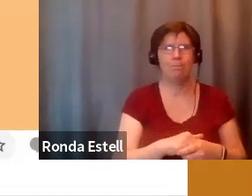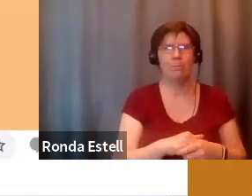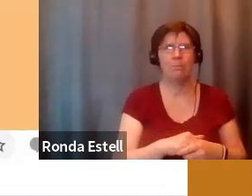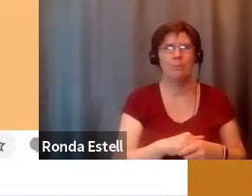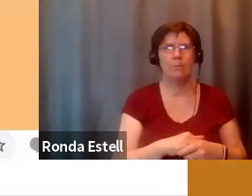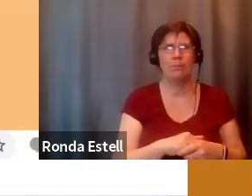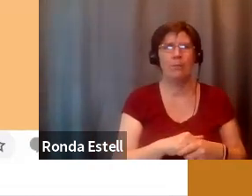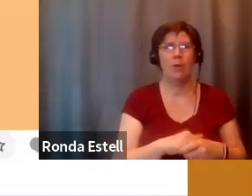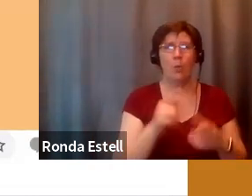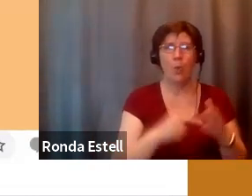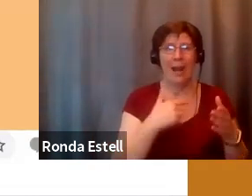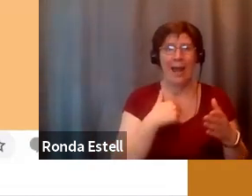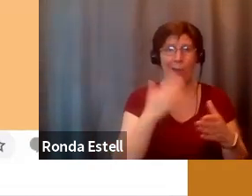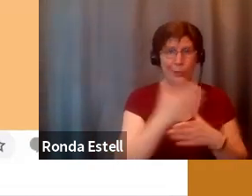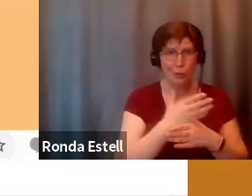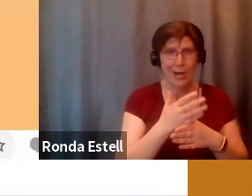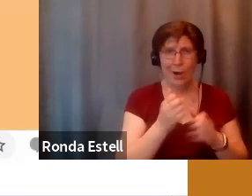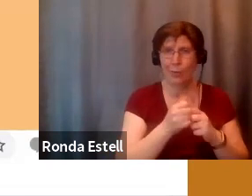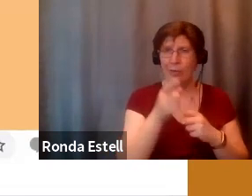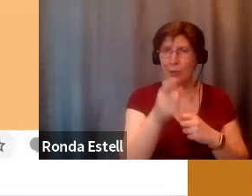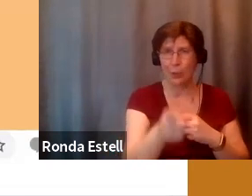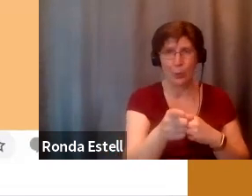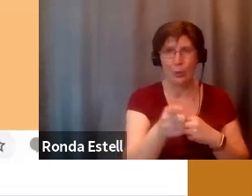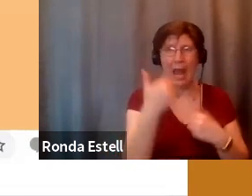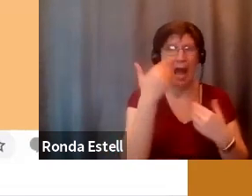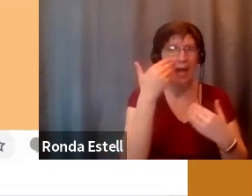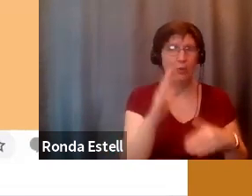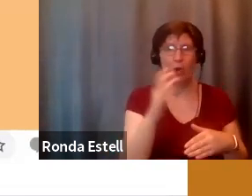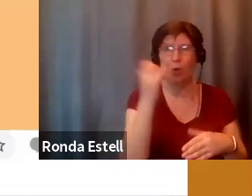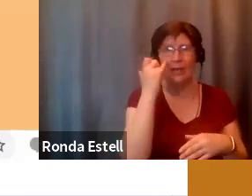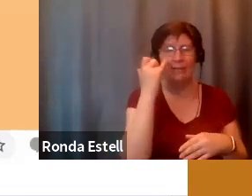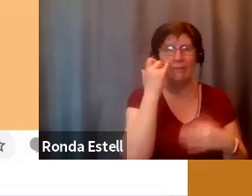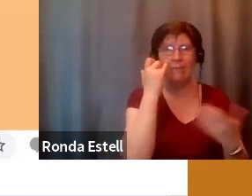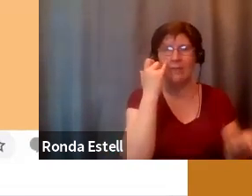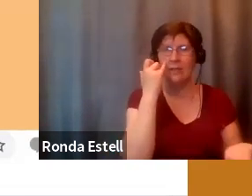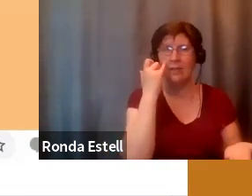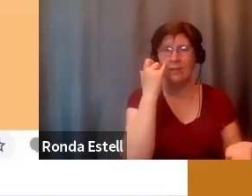What I will share with you is I don't know if